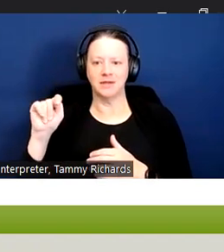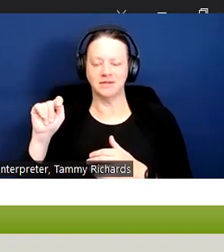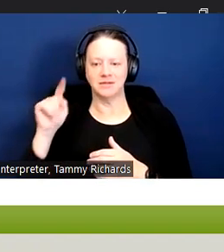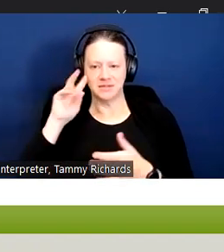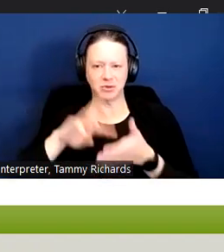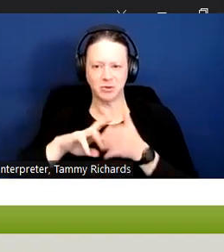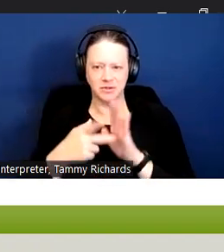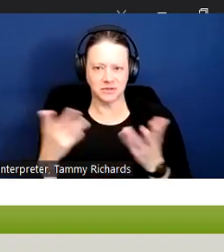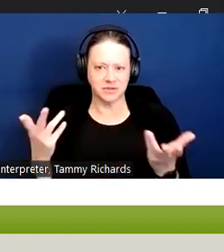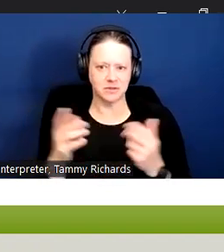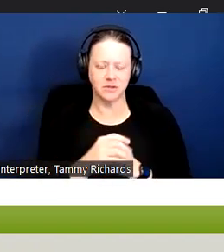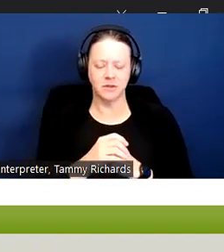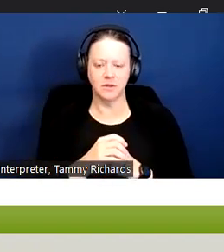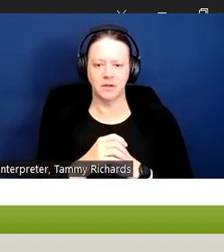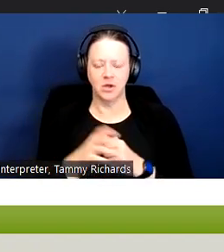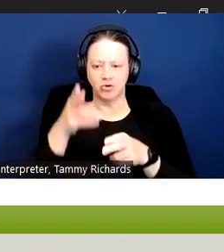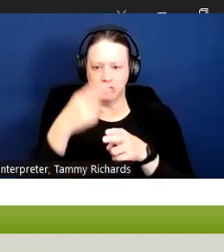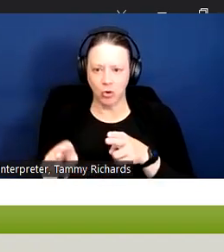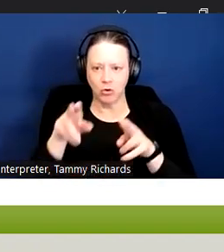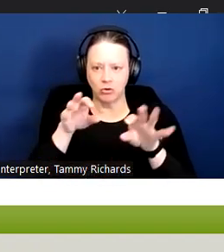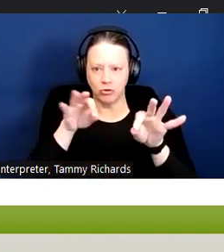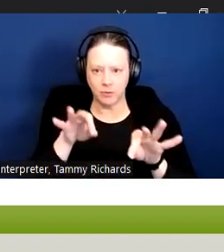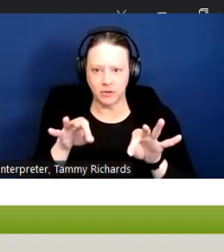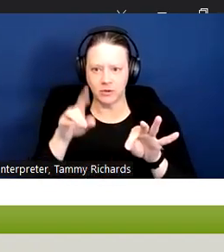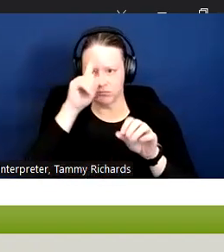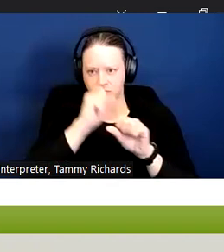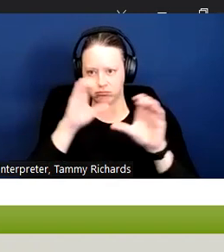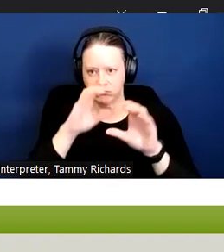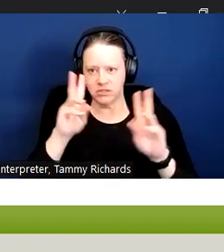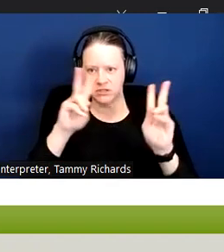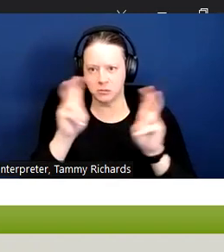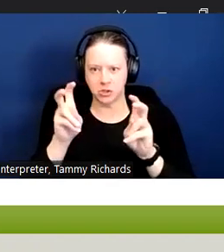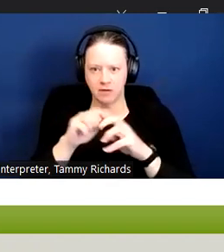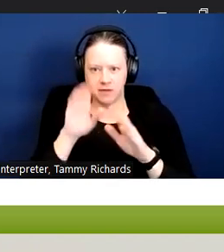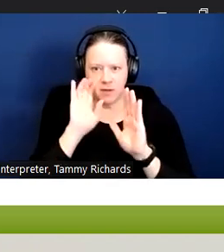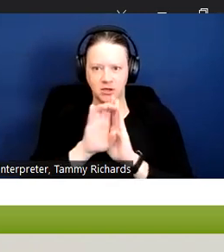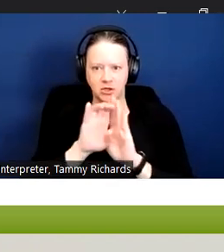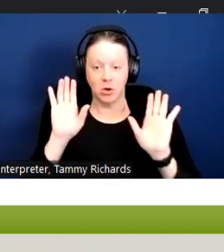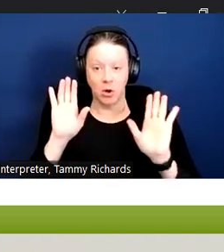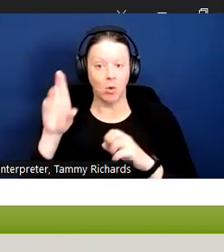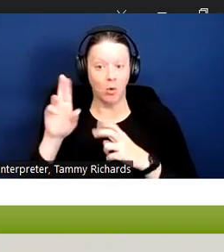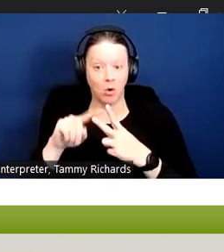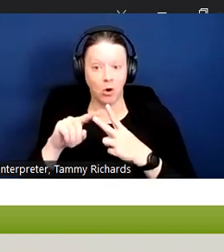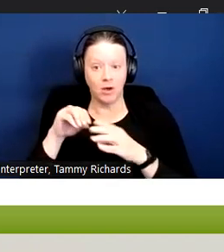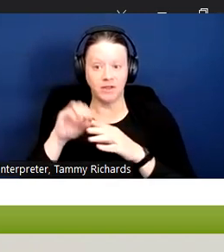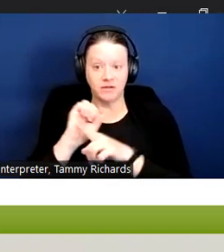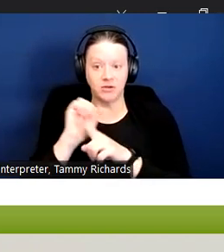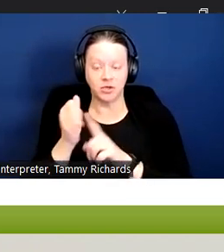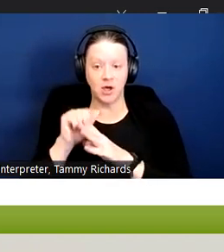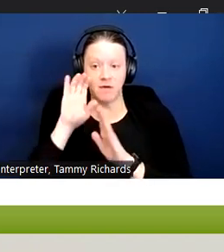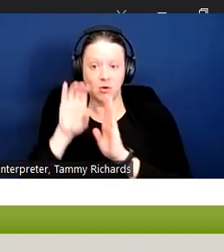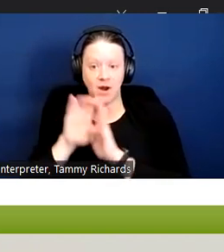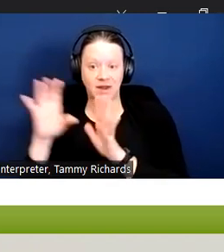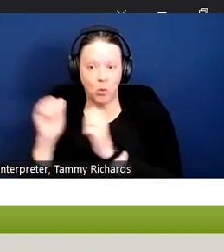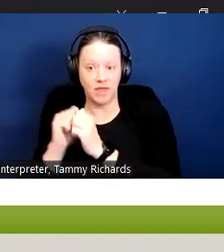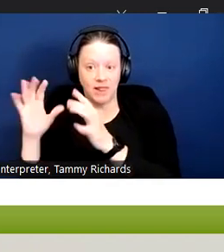purpose is short descriptions that give us the subject matter of that image, or in the case of a graphic link, tells us where